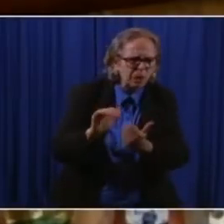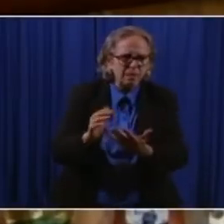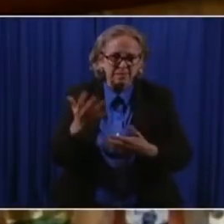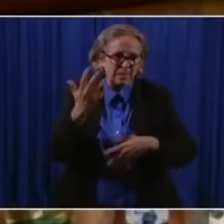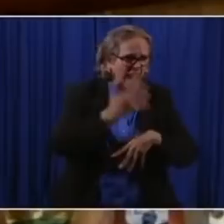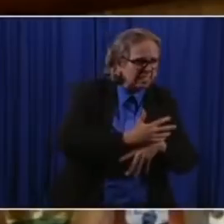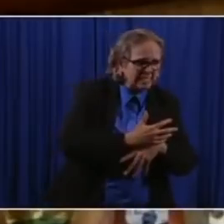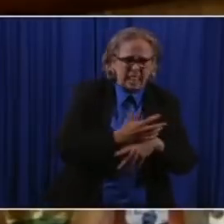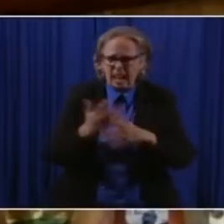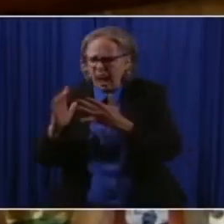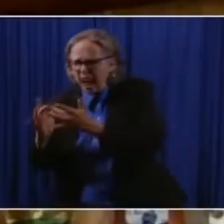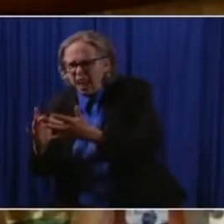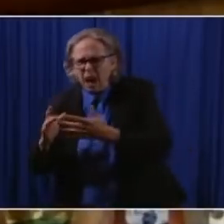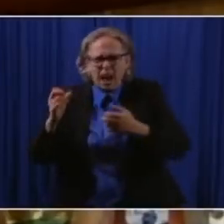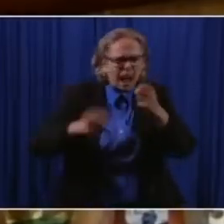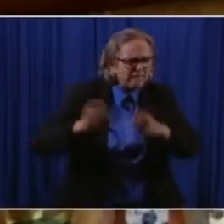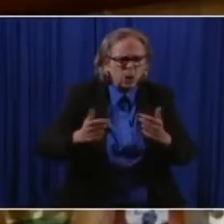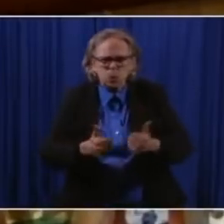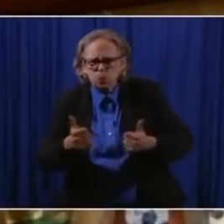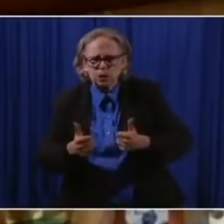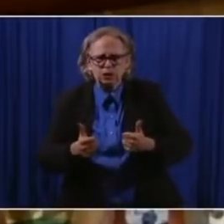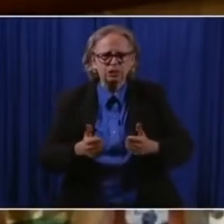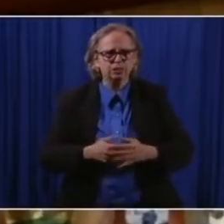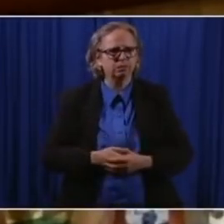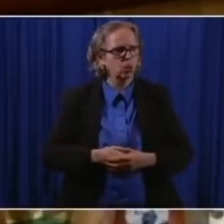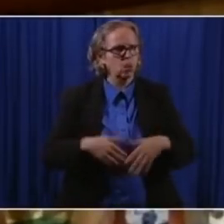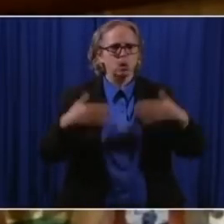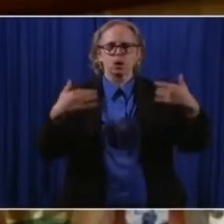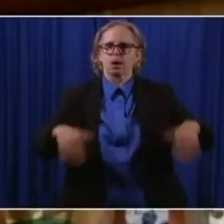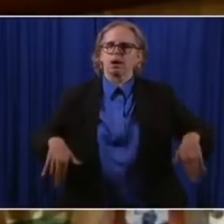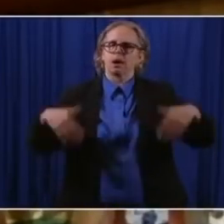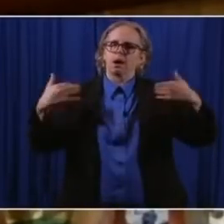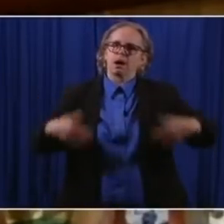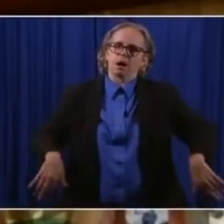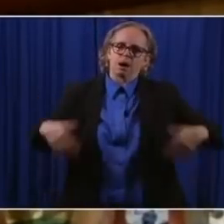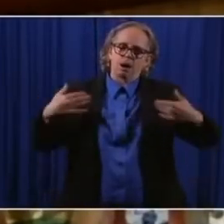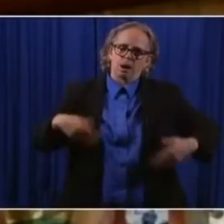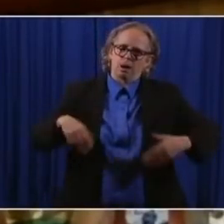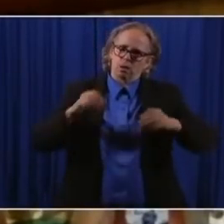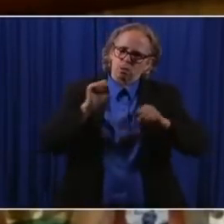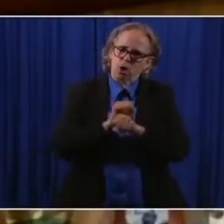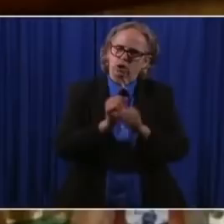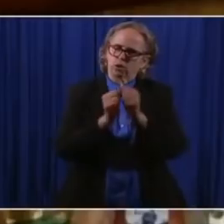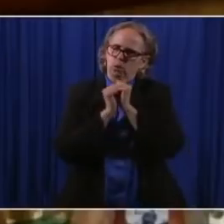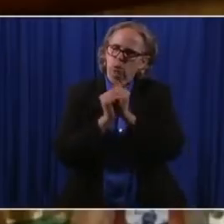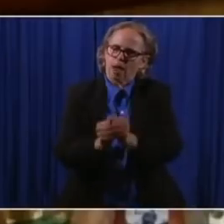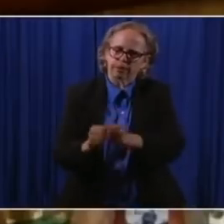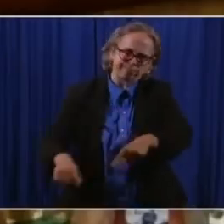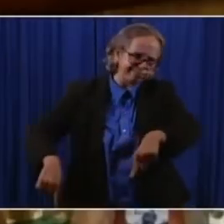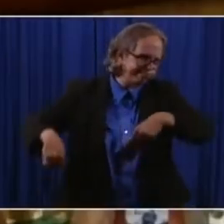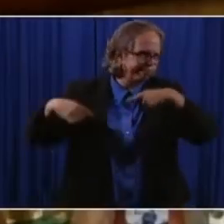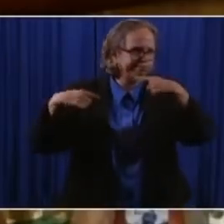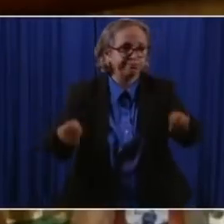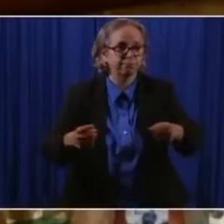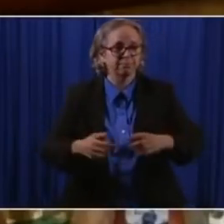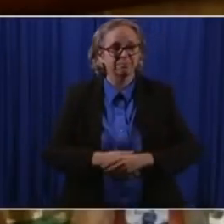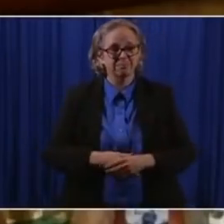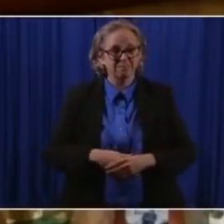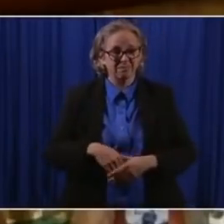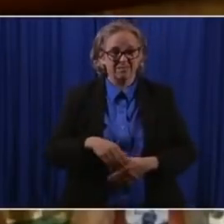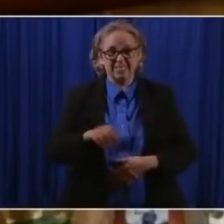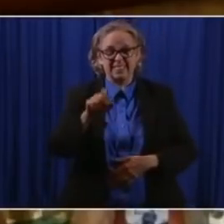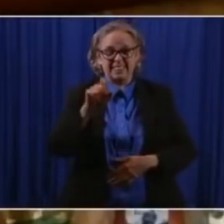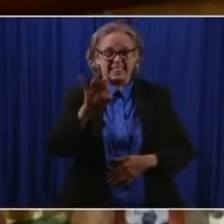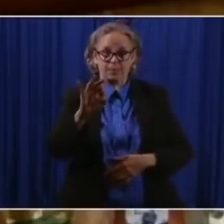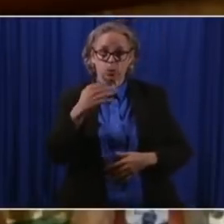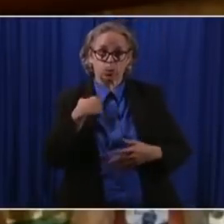that in a safe way? So that's ultimately what we've done. And I think, like most districts, if we become a level 3 or a level 4 county,